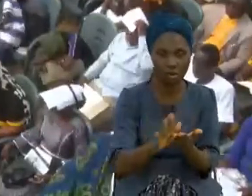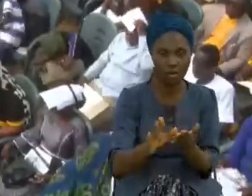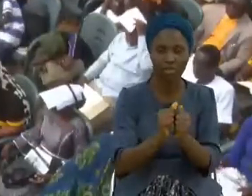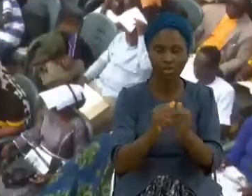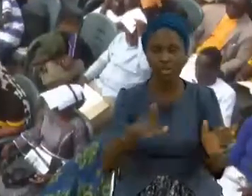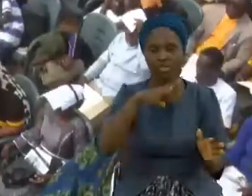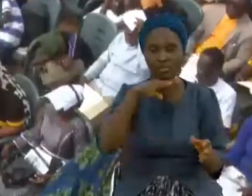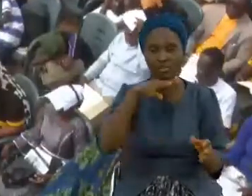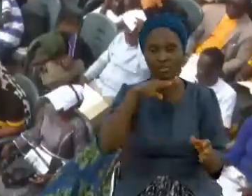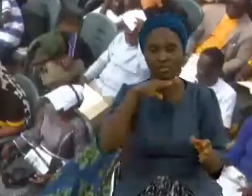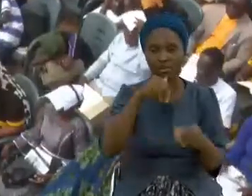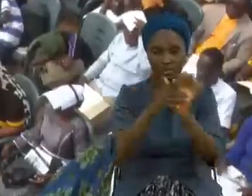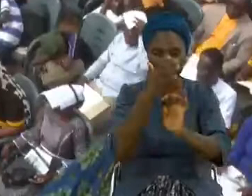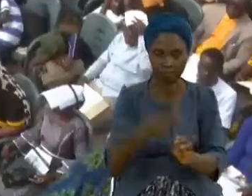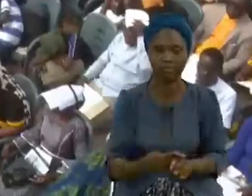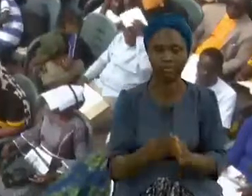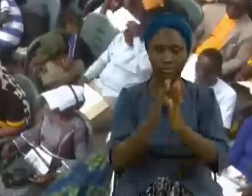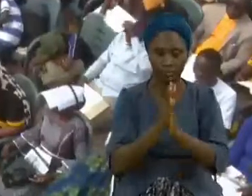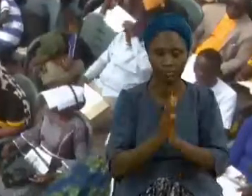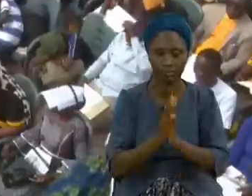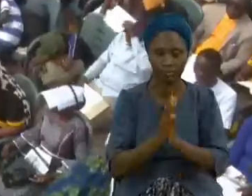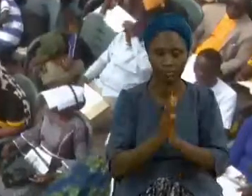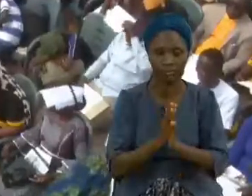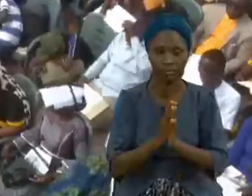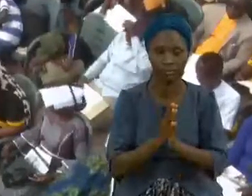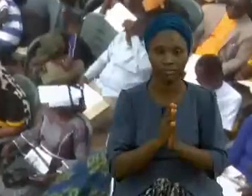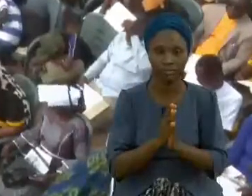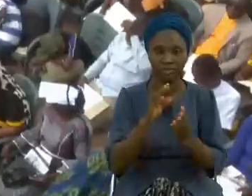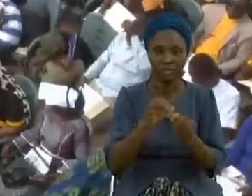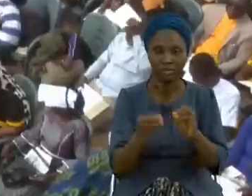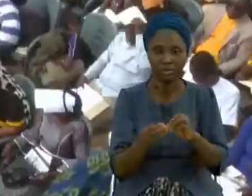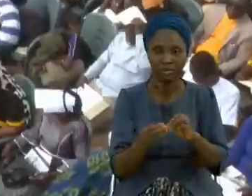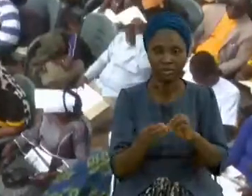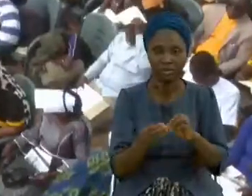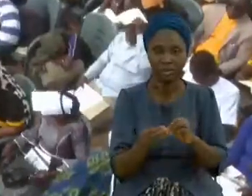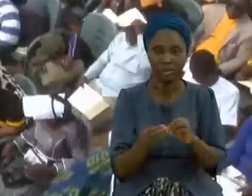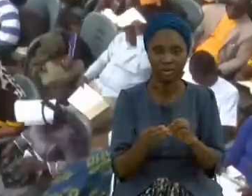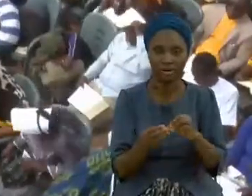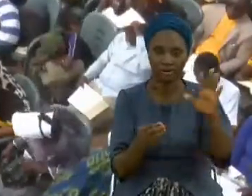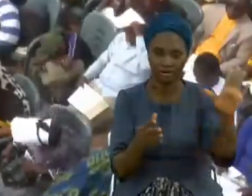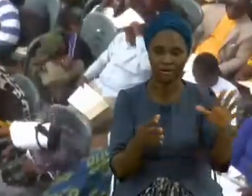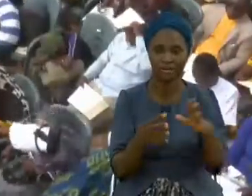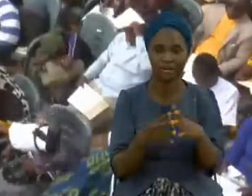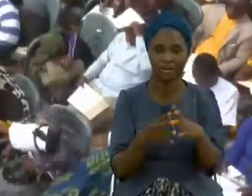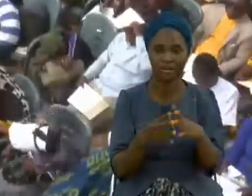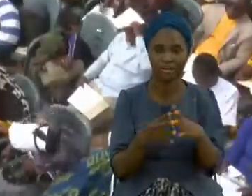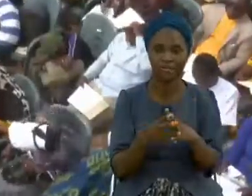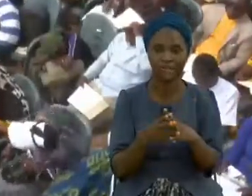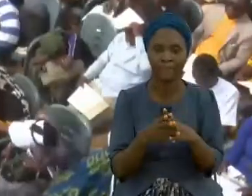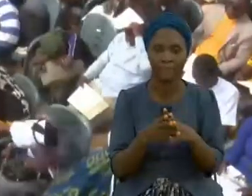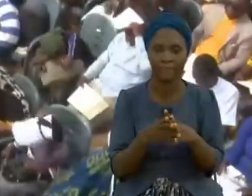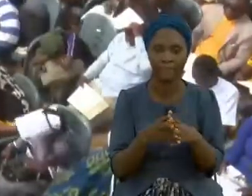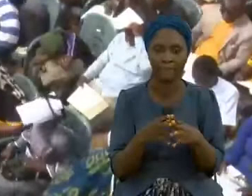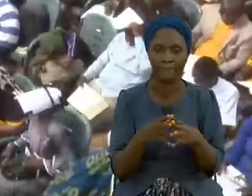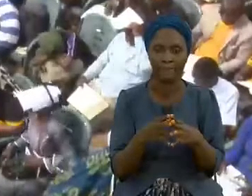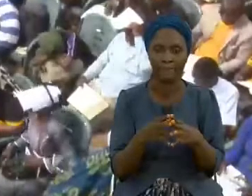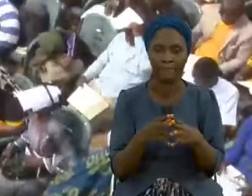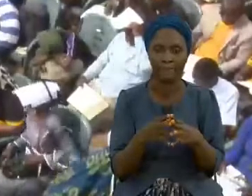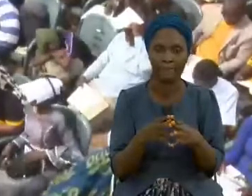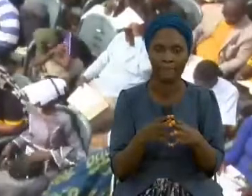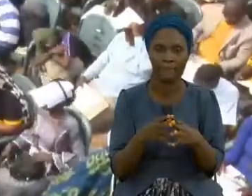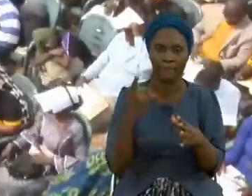five thank you boy number five the mantle of the supernatural